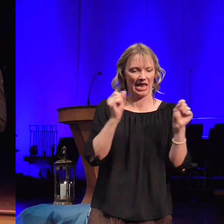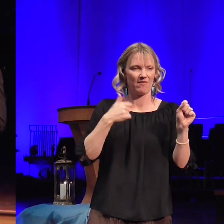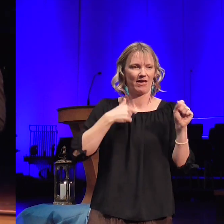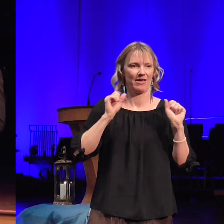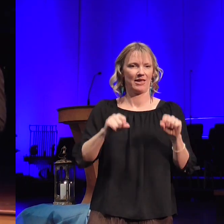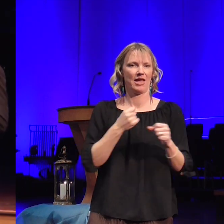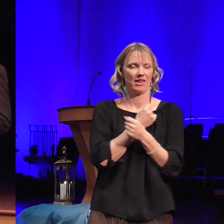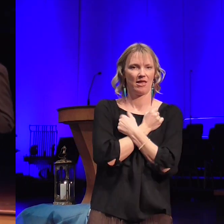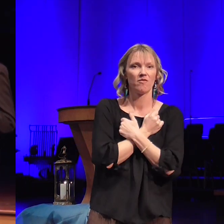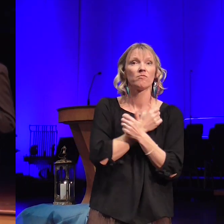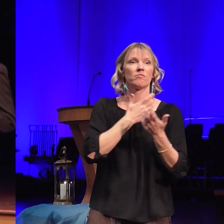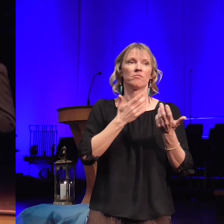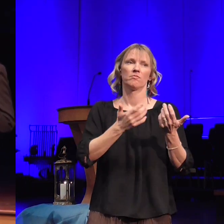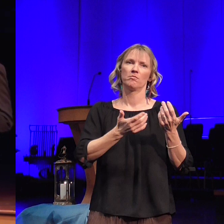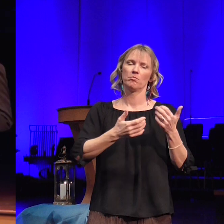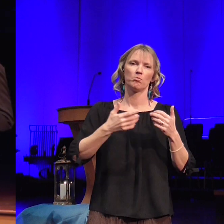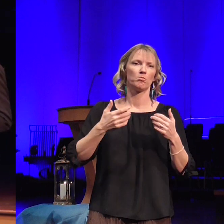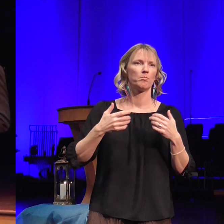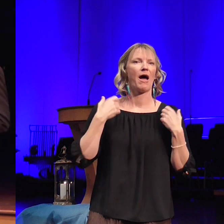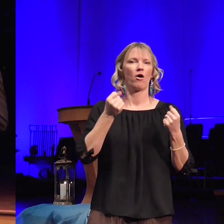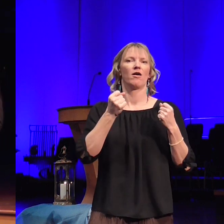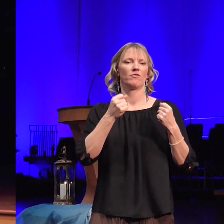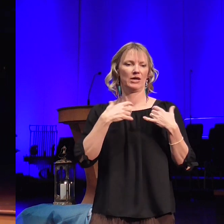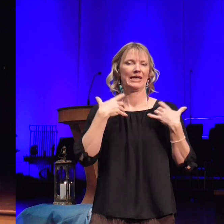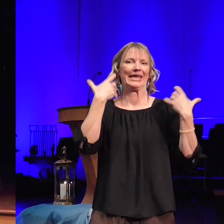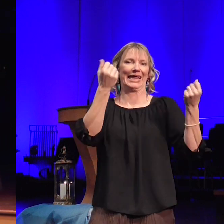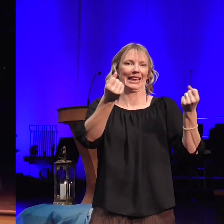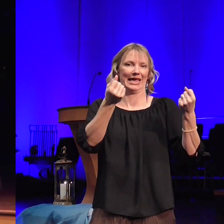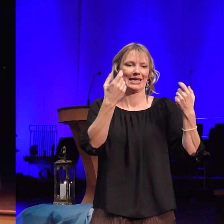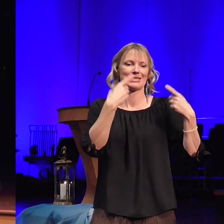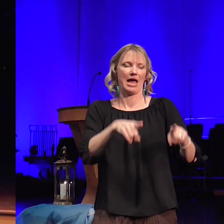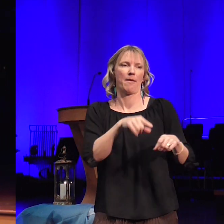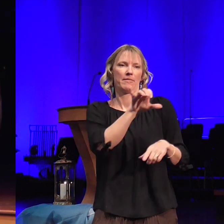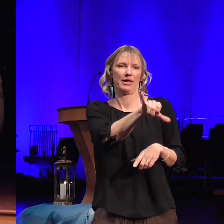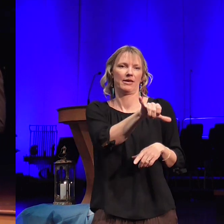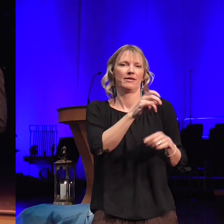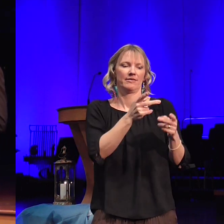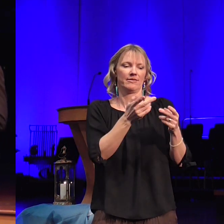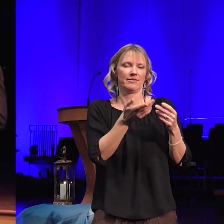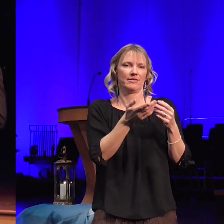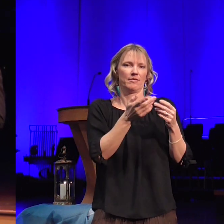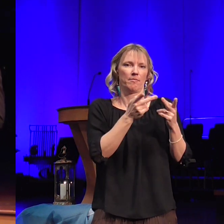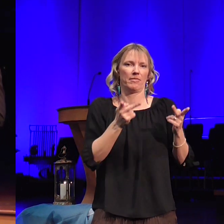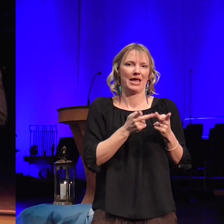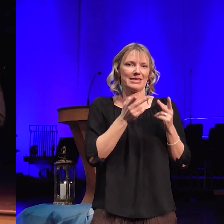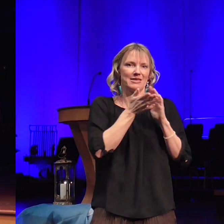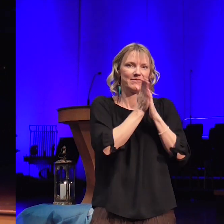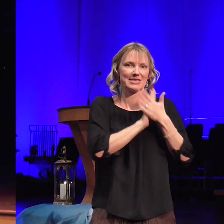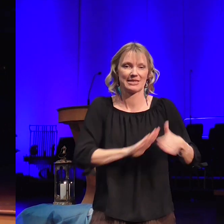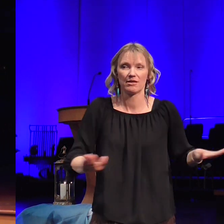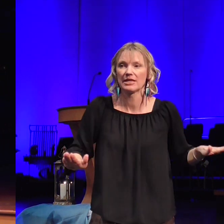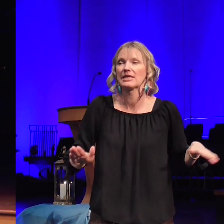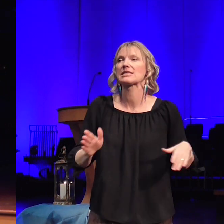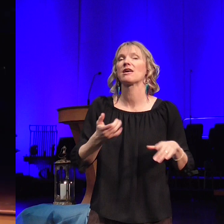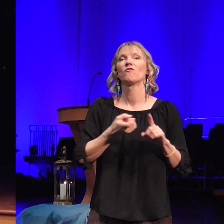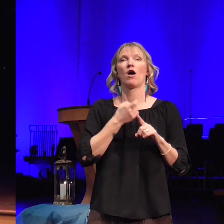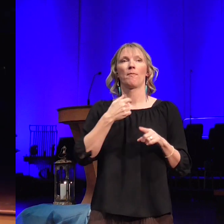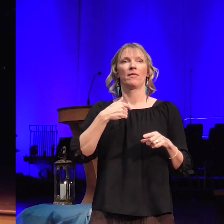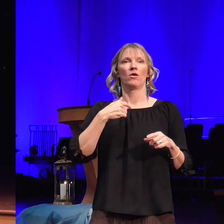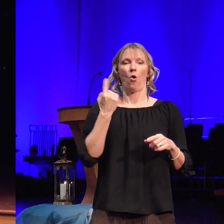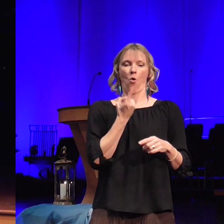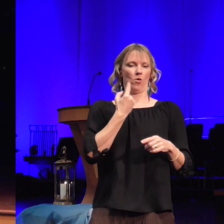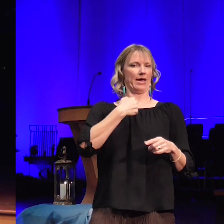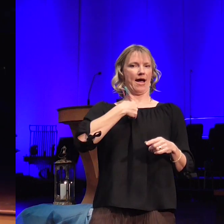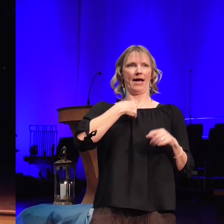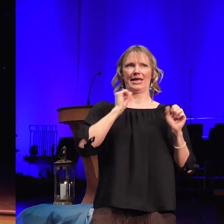some of the most profound healing in my relationships have happened in that place of stillness, to get out of that I alone can fix it